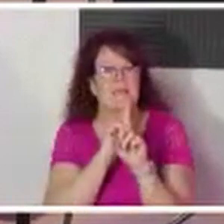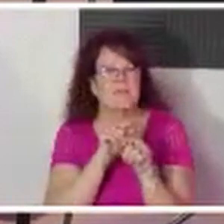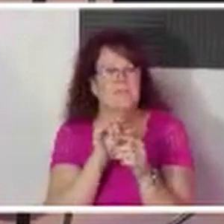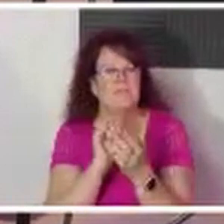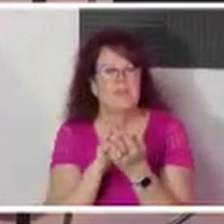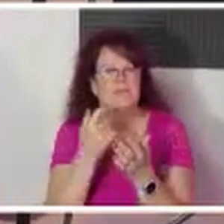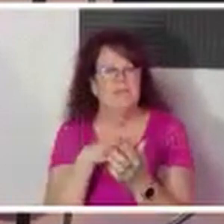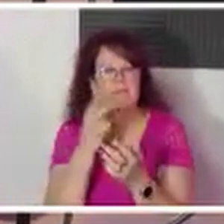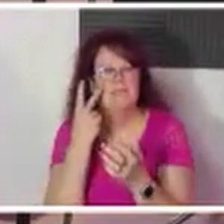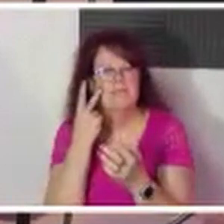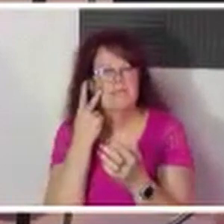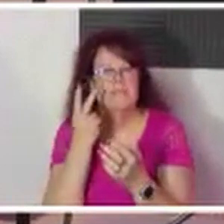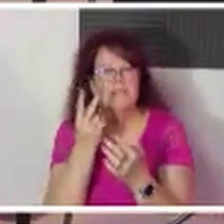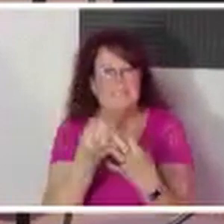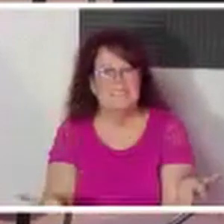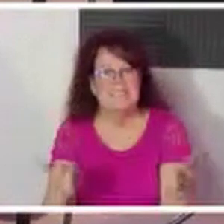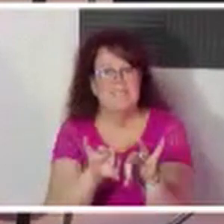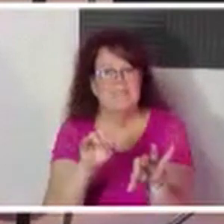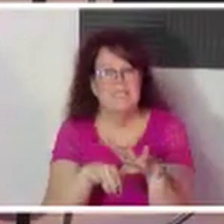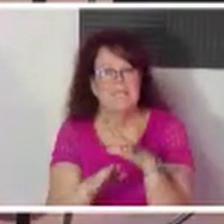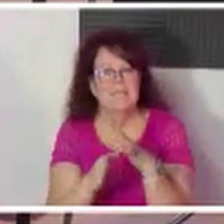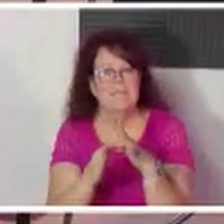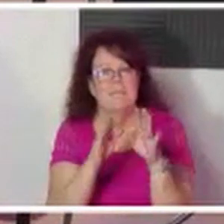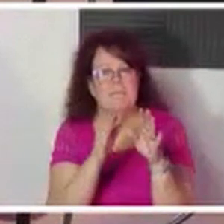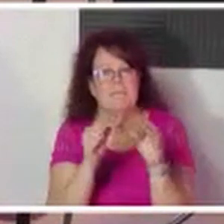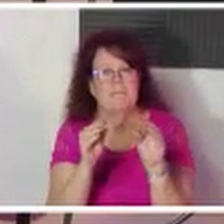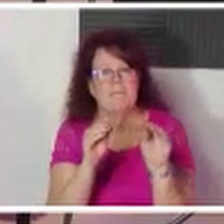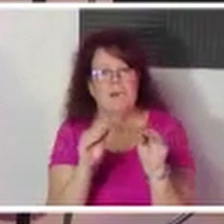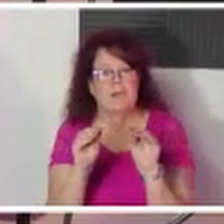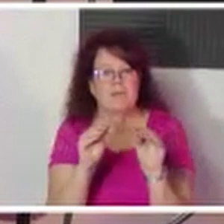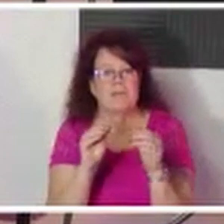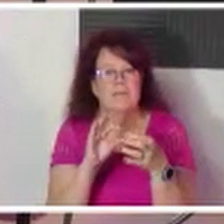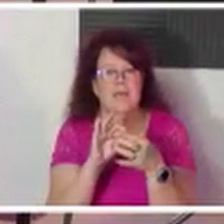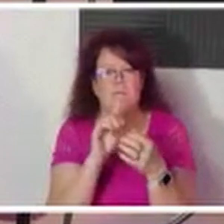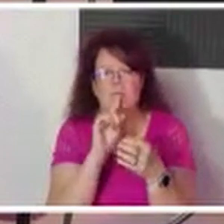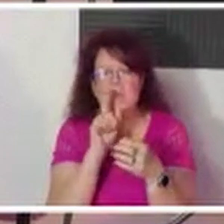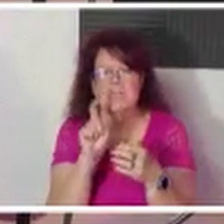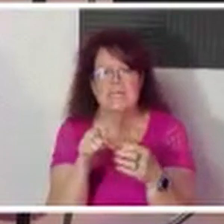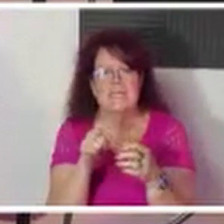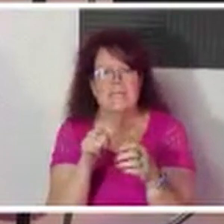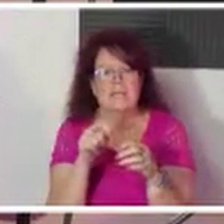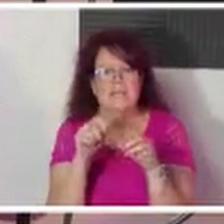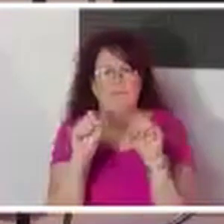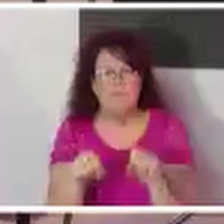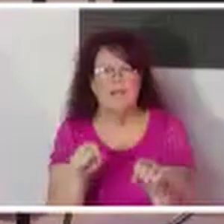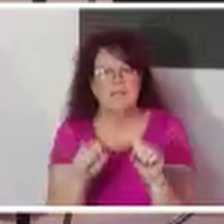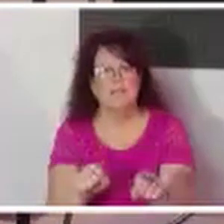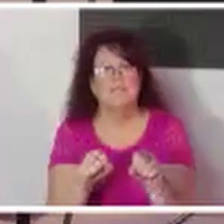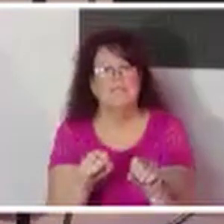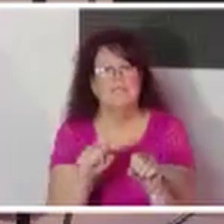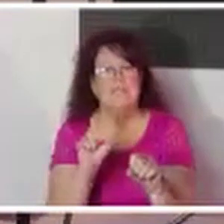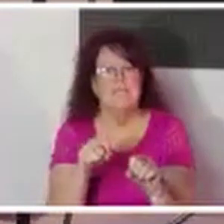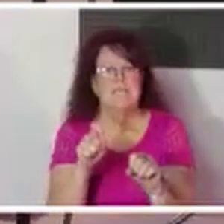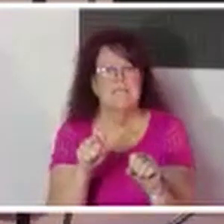seeing be significant in models of really meeting practical systemic needs,